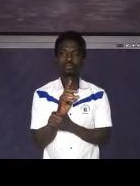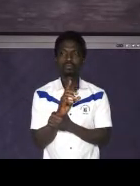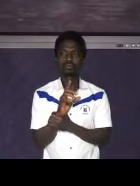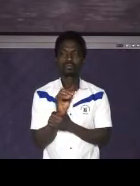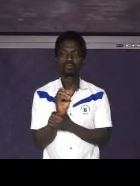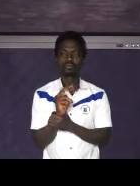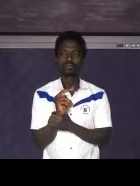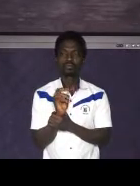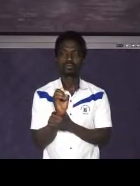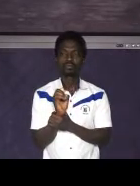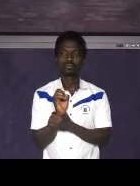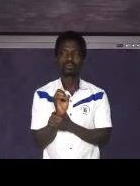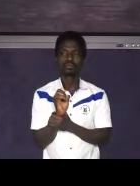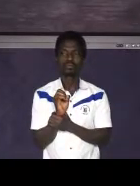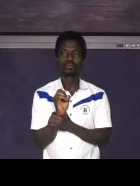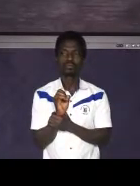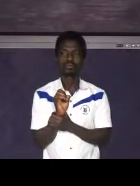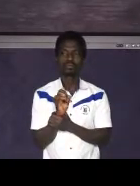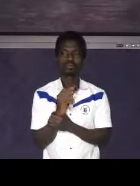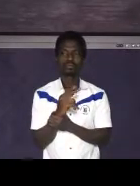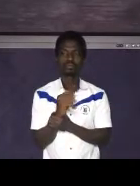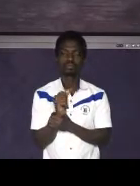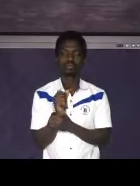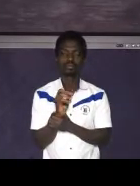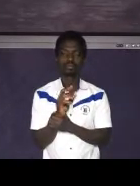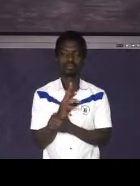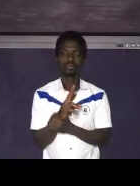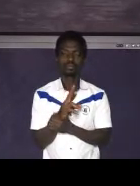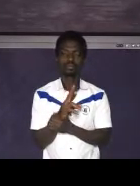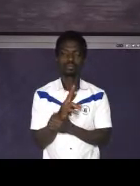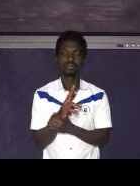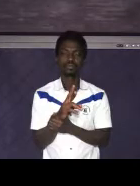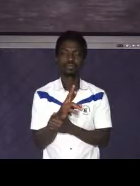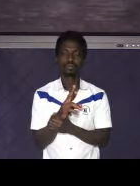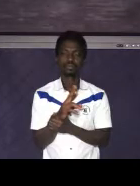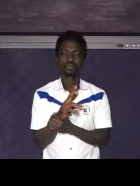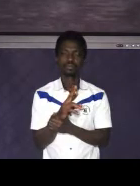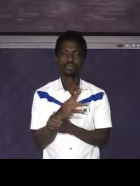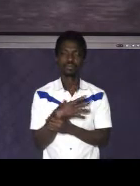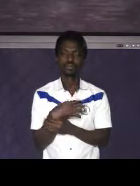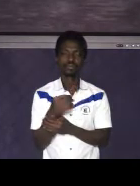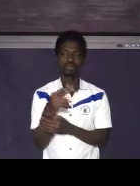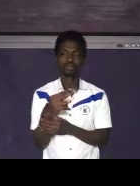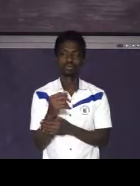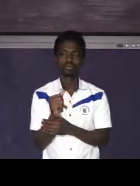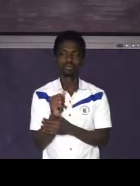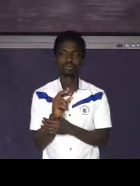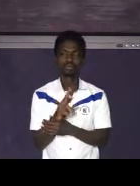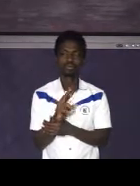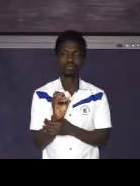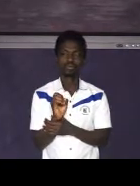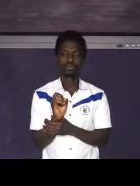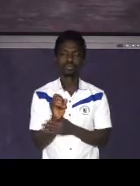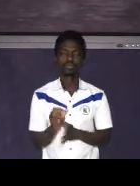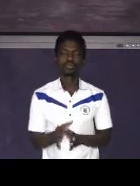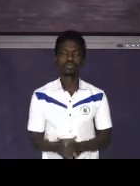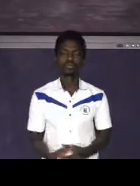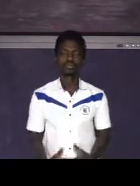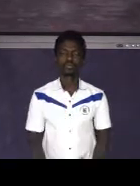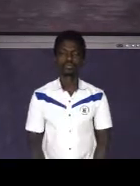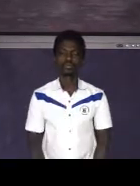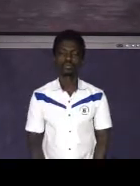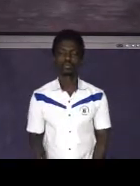Loan, L-O-N-E. Hair, H-A-I-R. And hair,